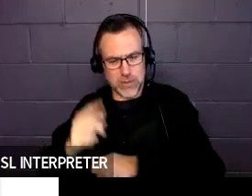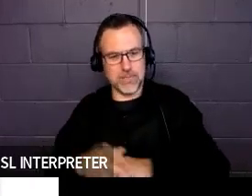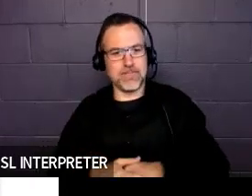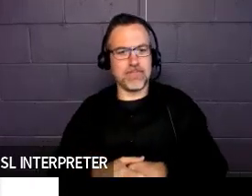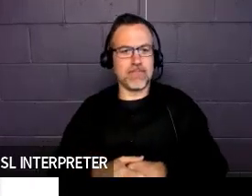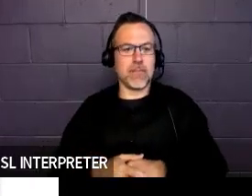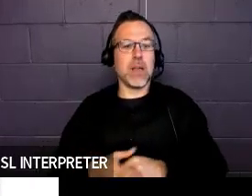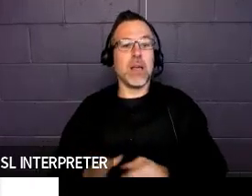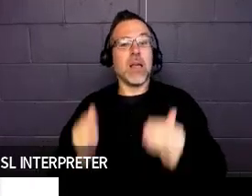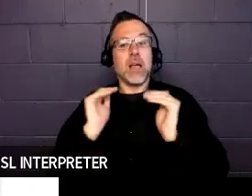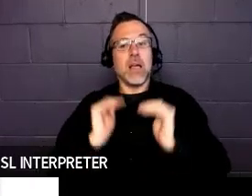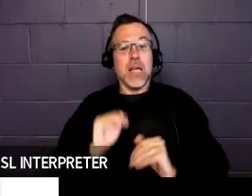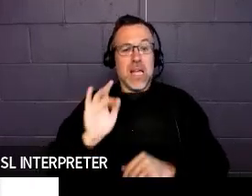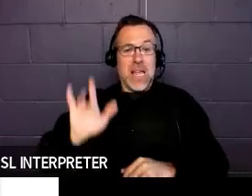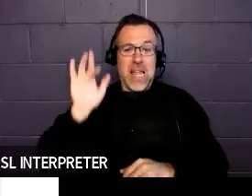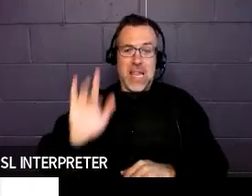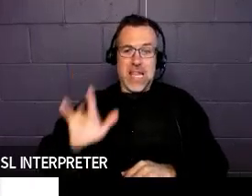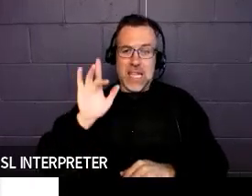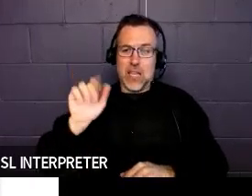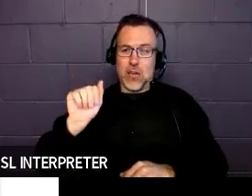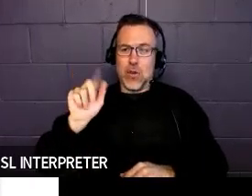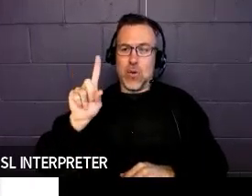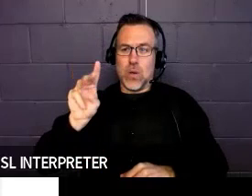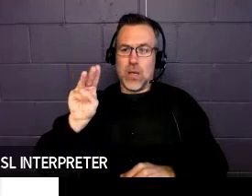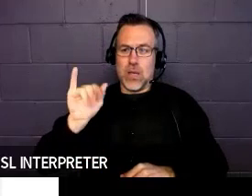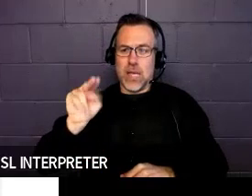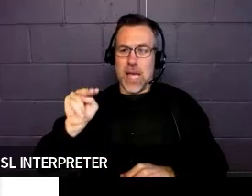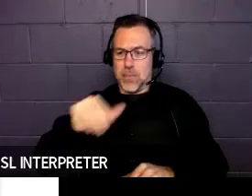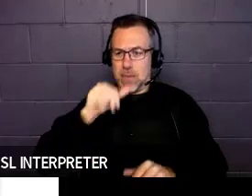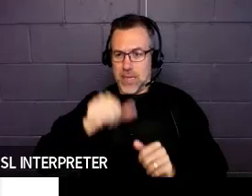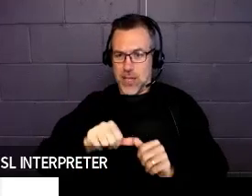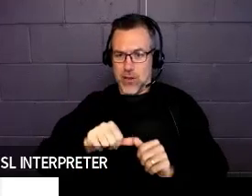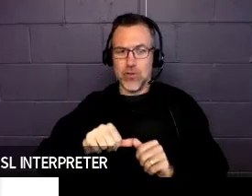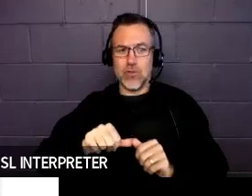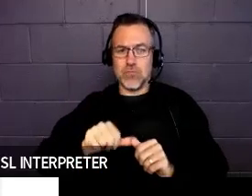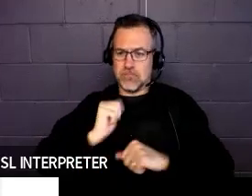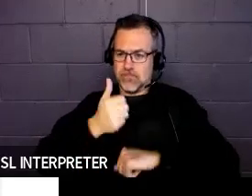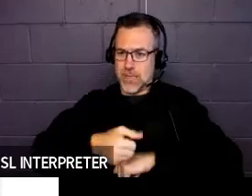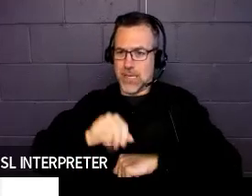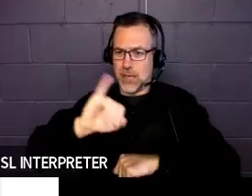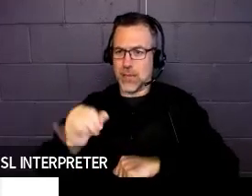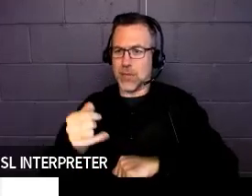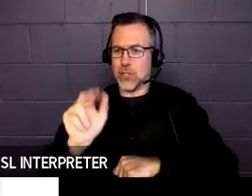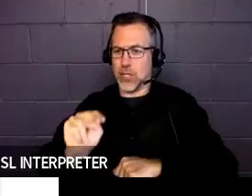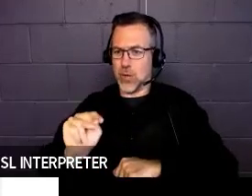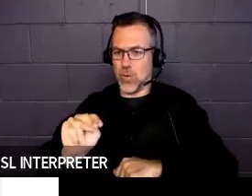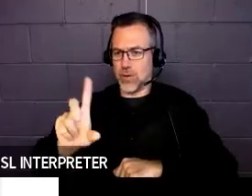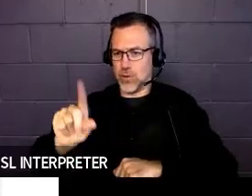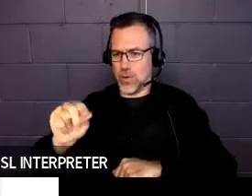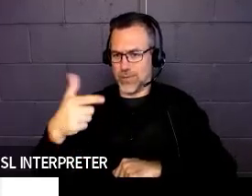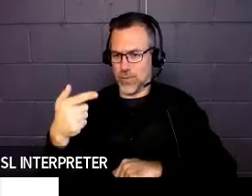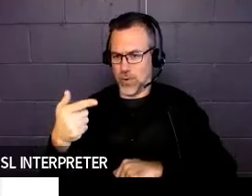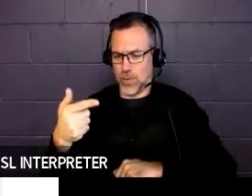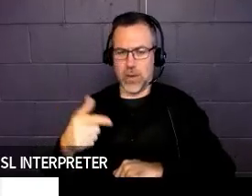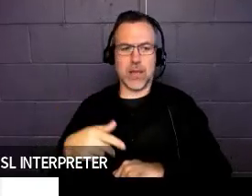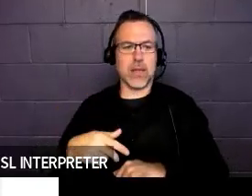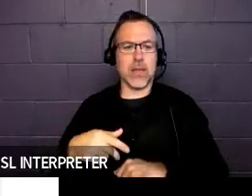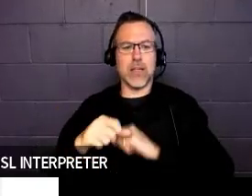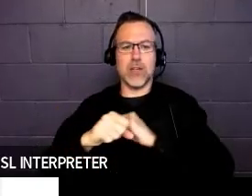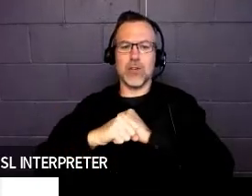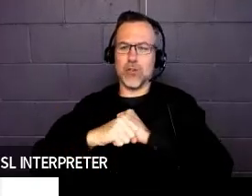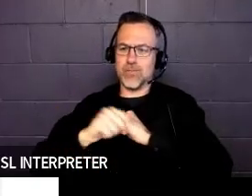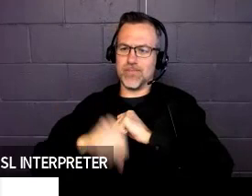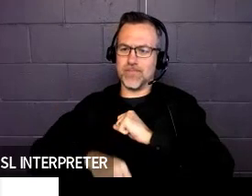This is a link to that administrative letter that was issued in January of 2021. Outlining the change in ending age for special